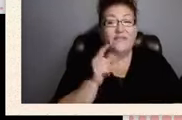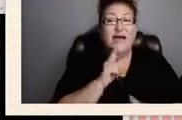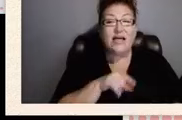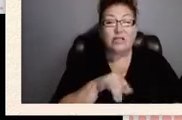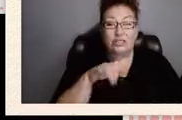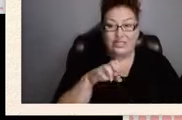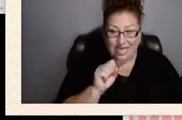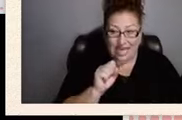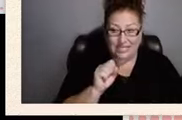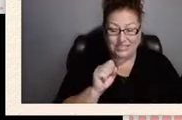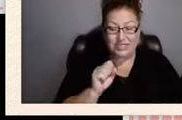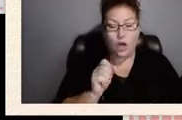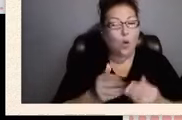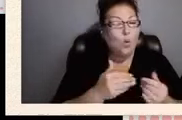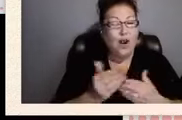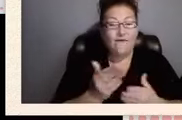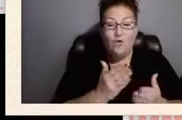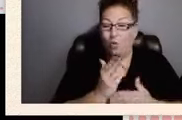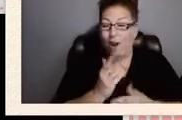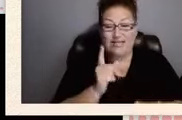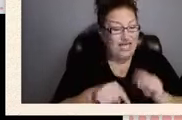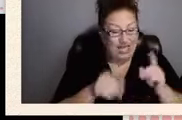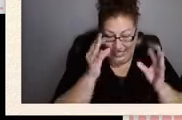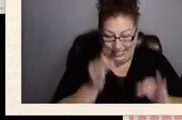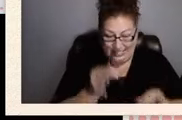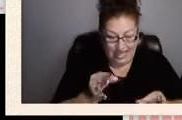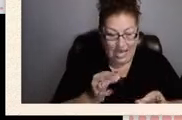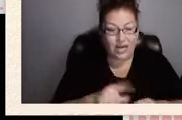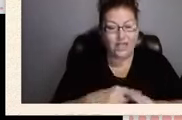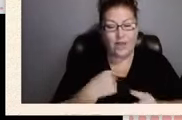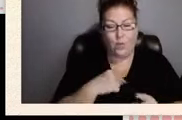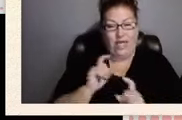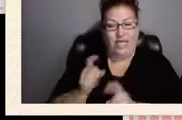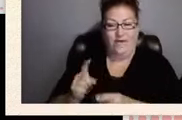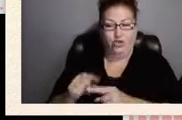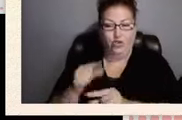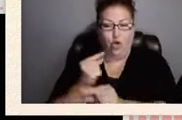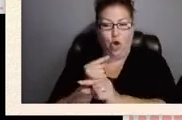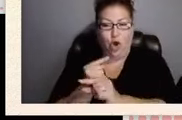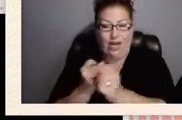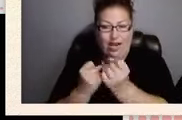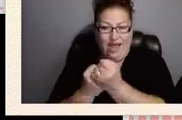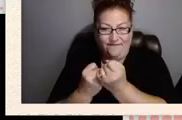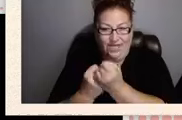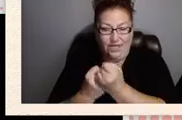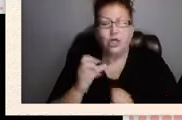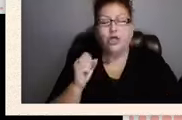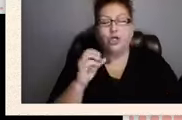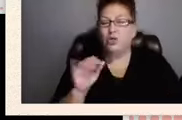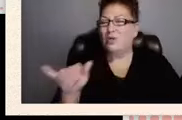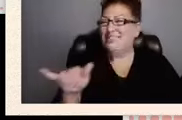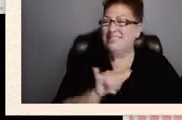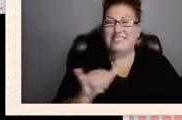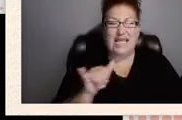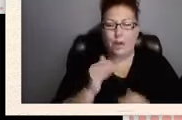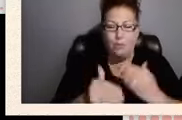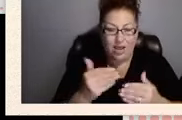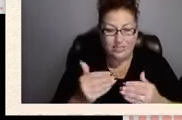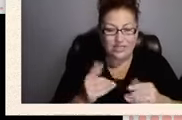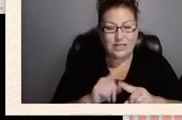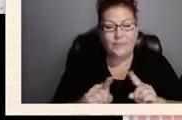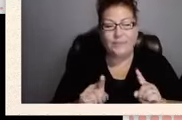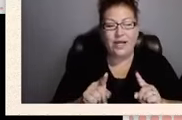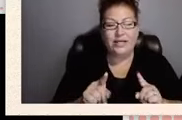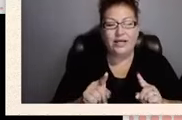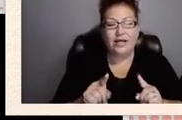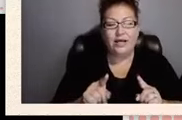whatever rights they can't decide, we give them to the guardian advocate. So it's the same process, but it's just, or it's the